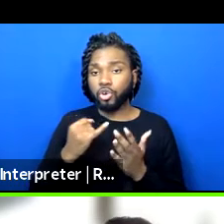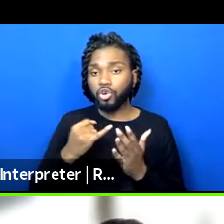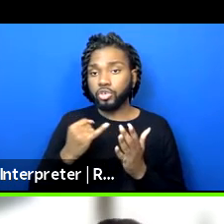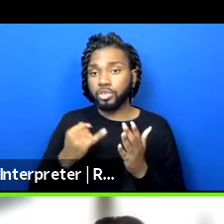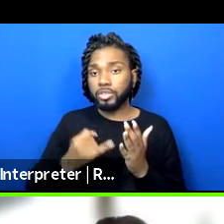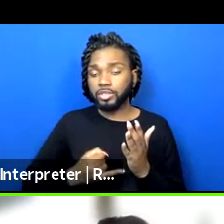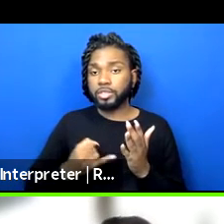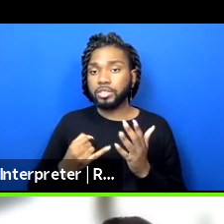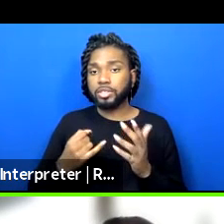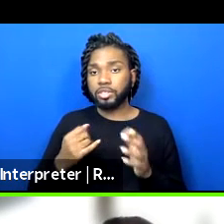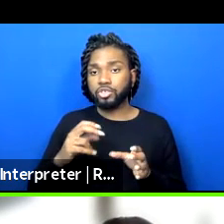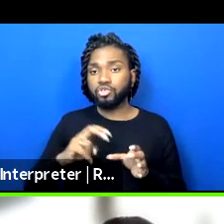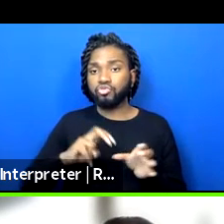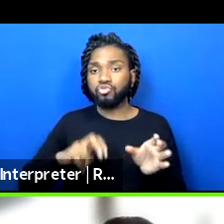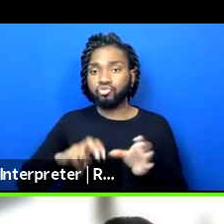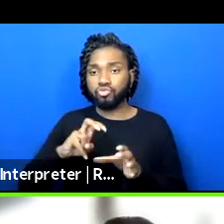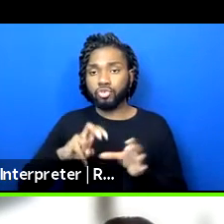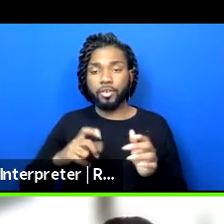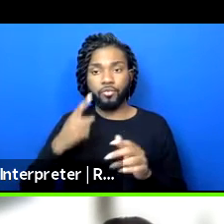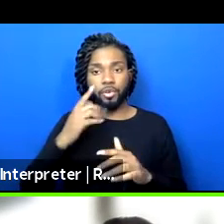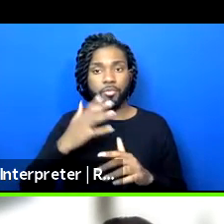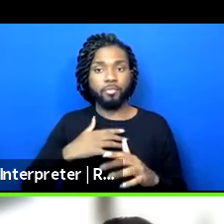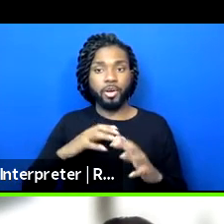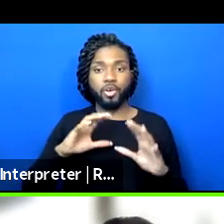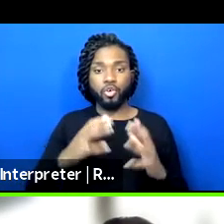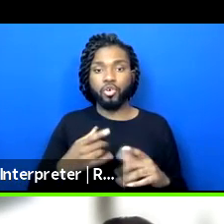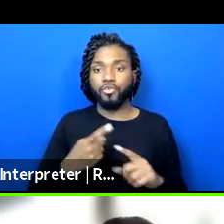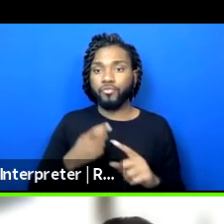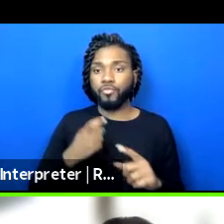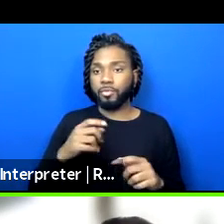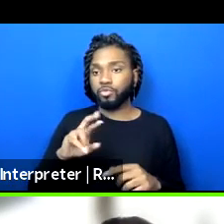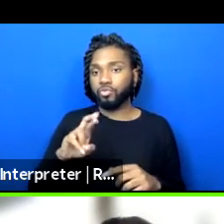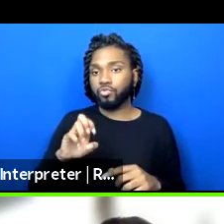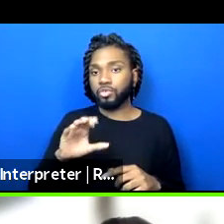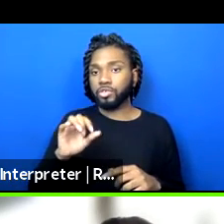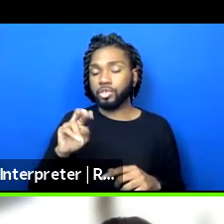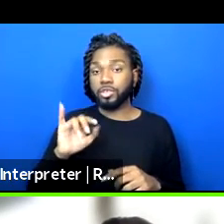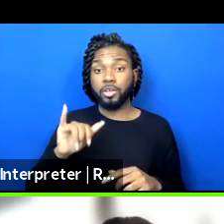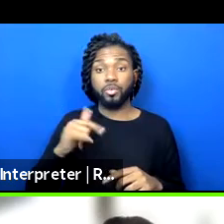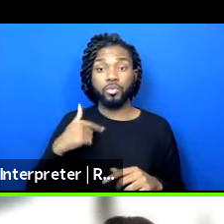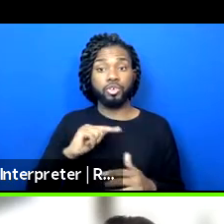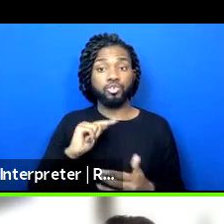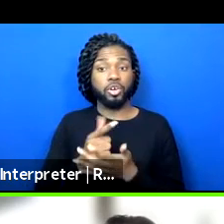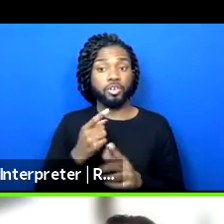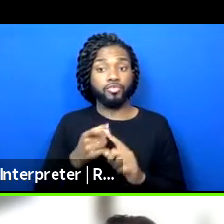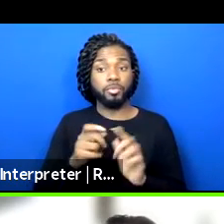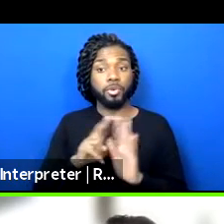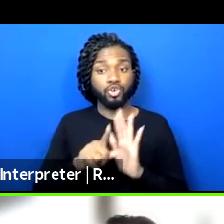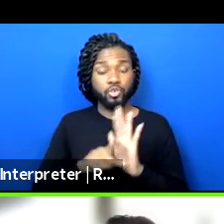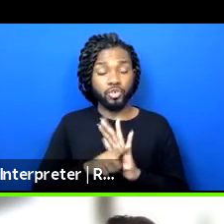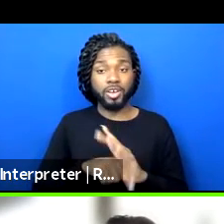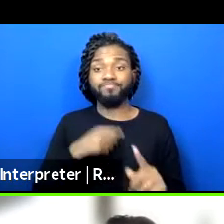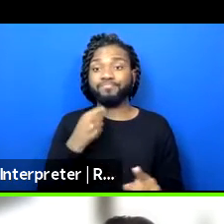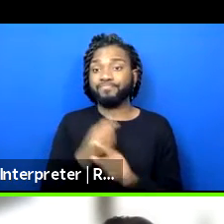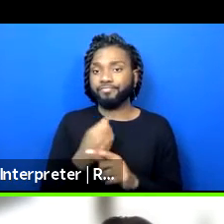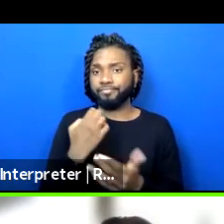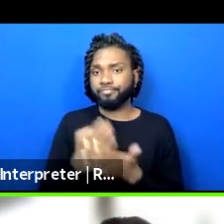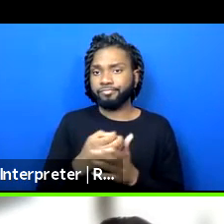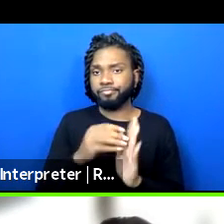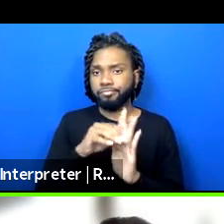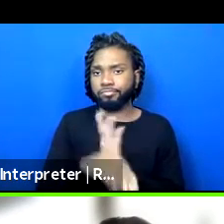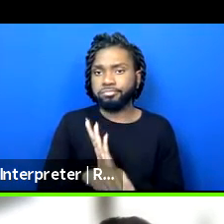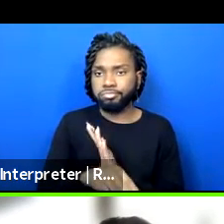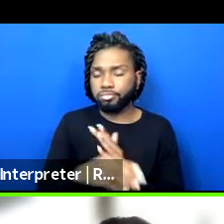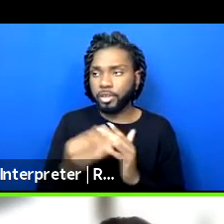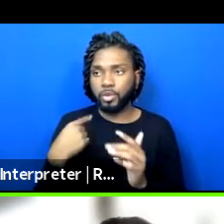cohort with the recession, was, you know, we graduated from undergrad, the recession happened, and we couldn't really do